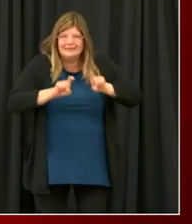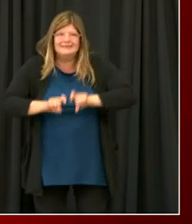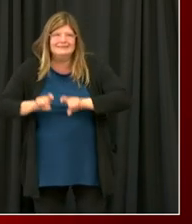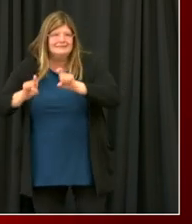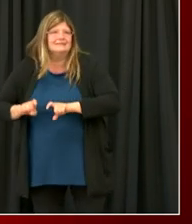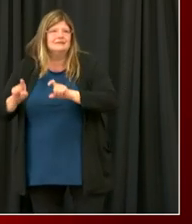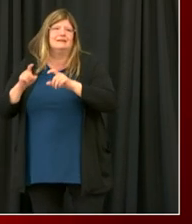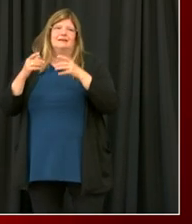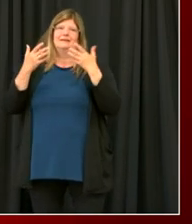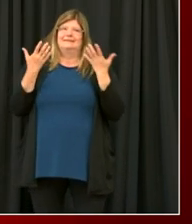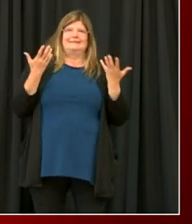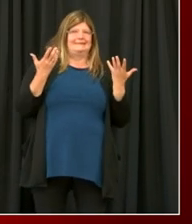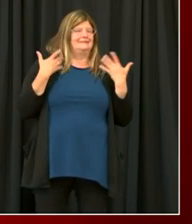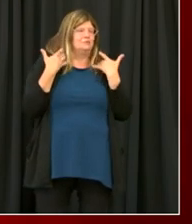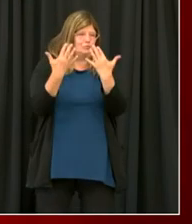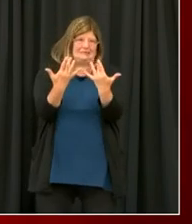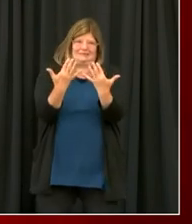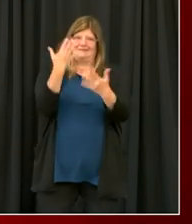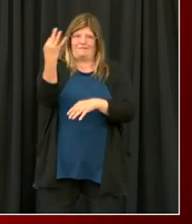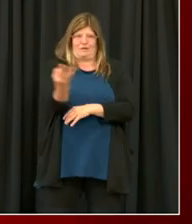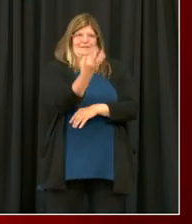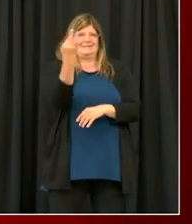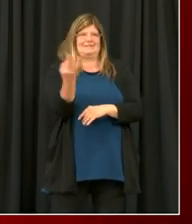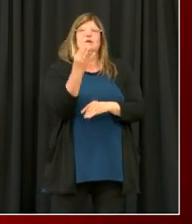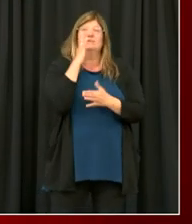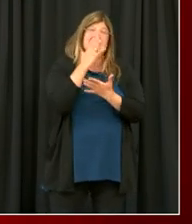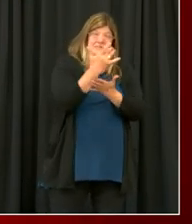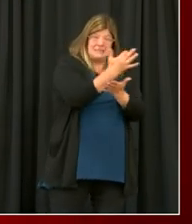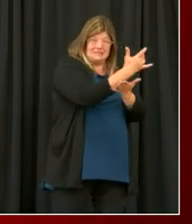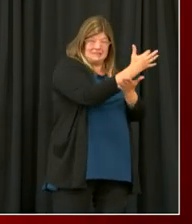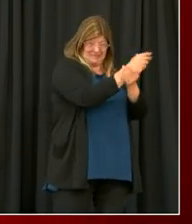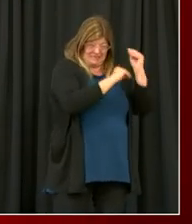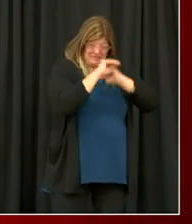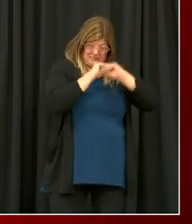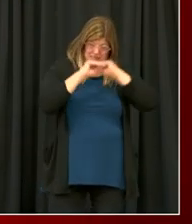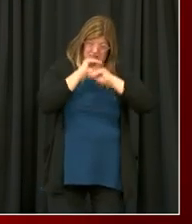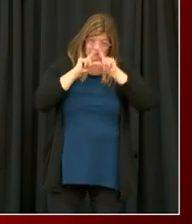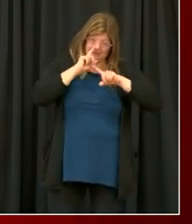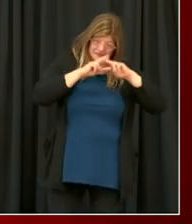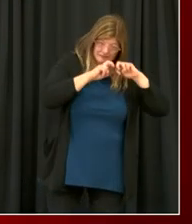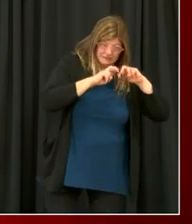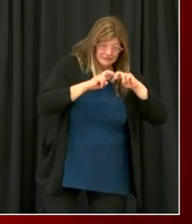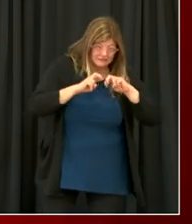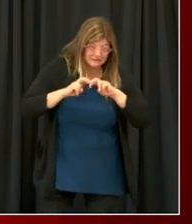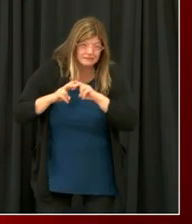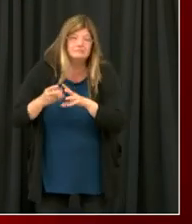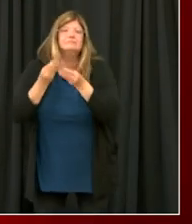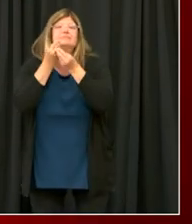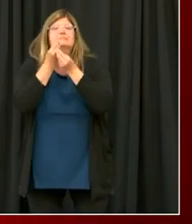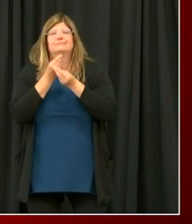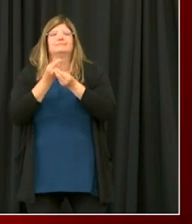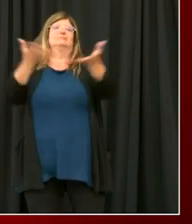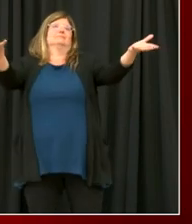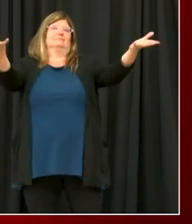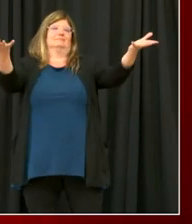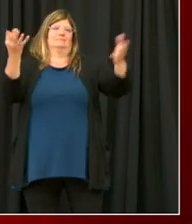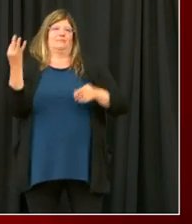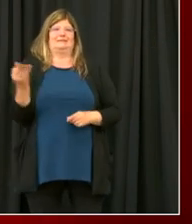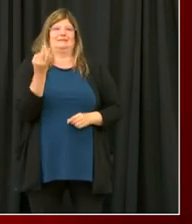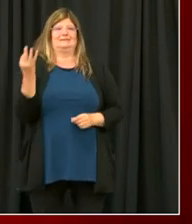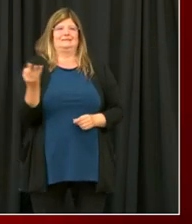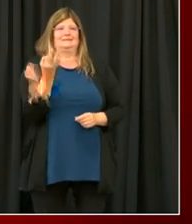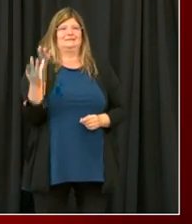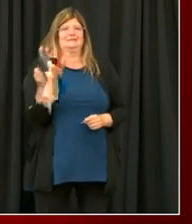of the recommendations that came from the advisory committee on reopening. on